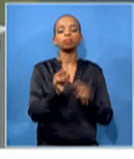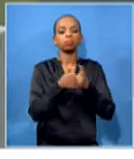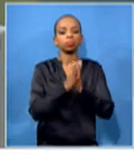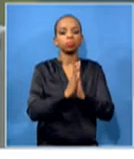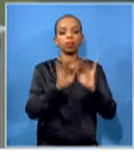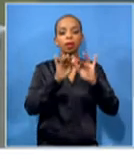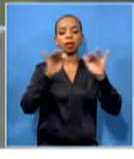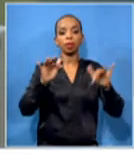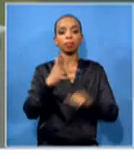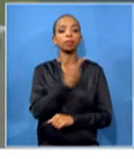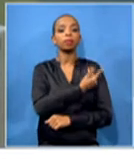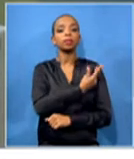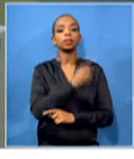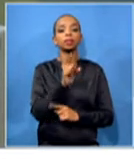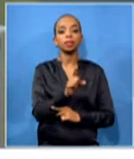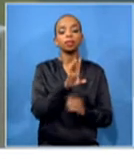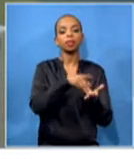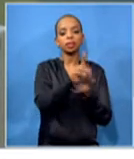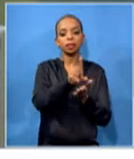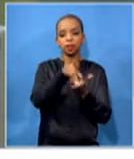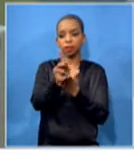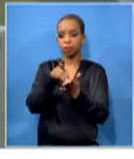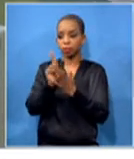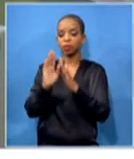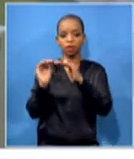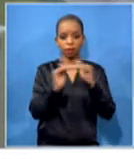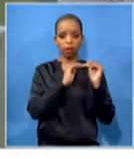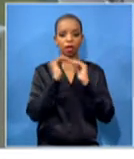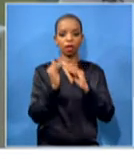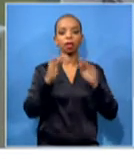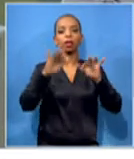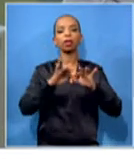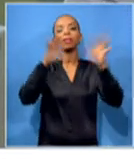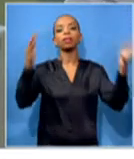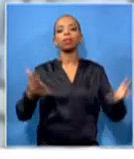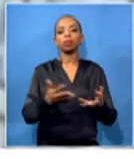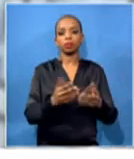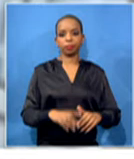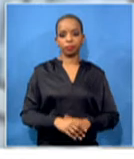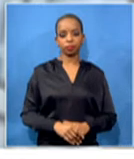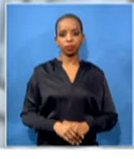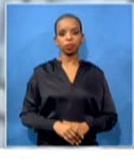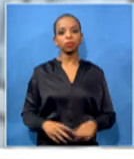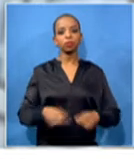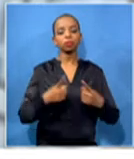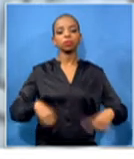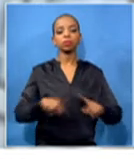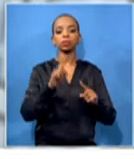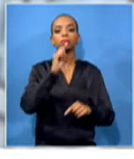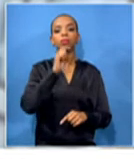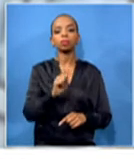vaccine that's distributed fairly around the world. We will explore with our international partners whether